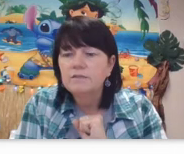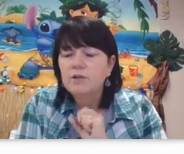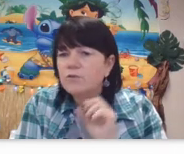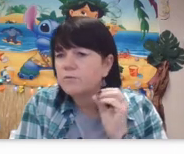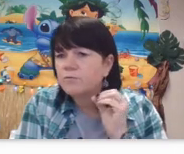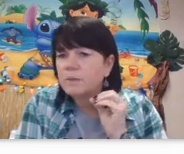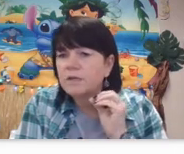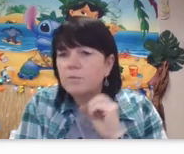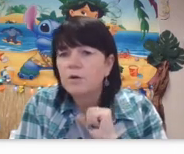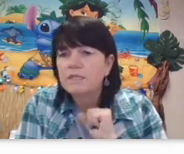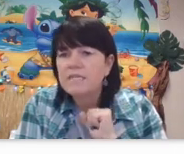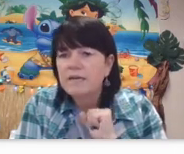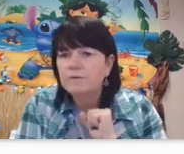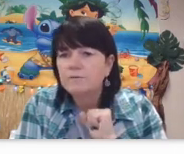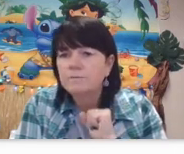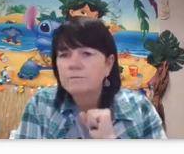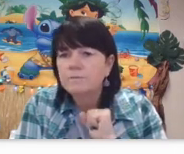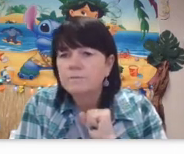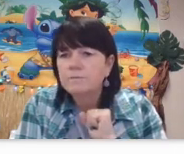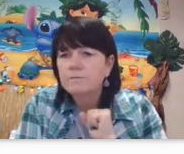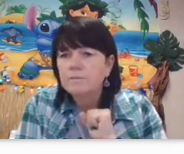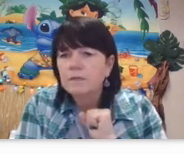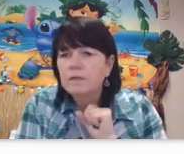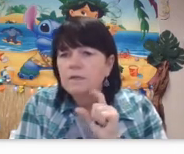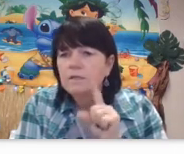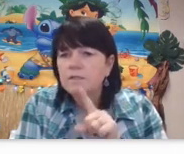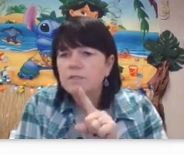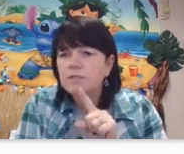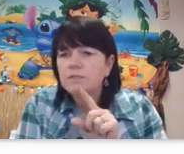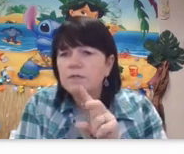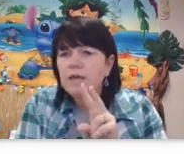take here the beginning part of tail?